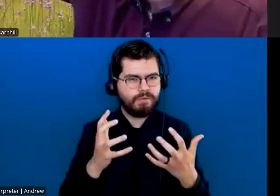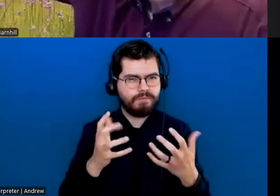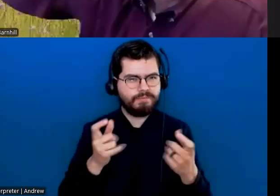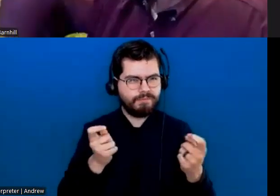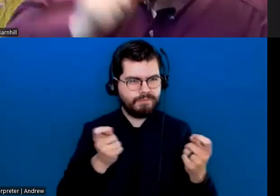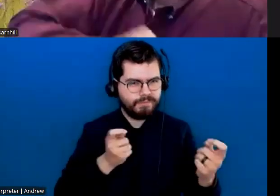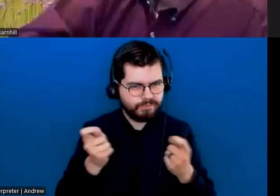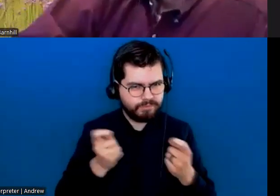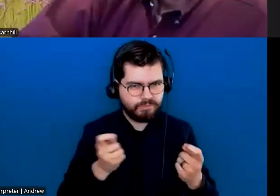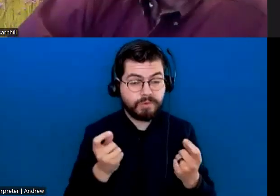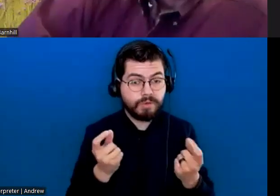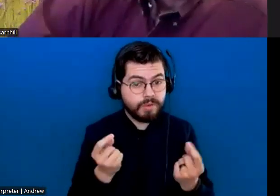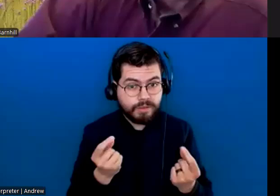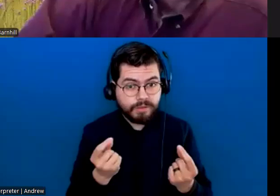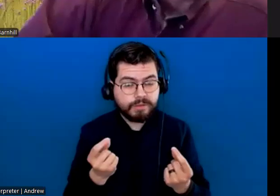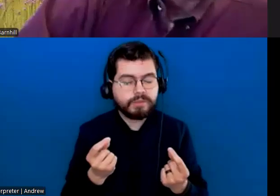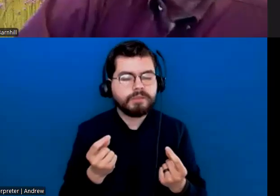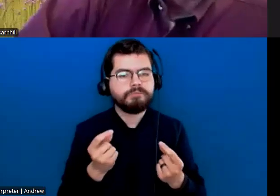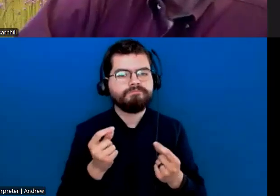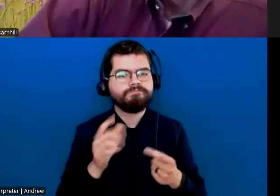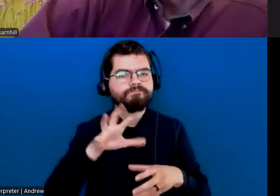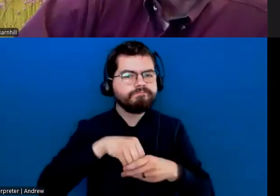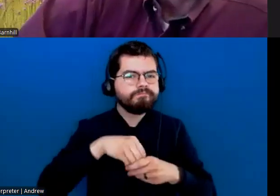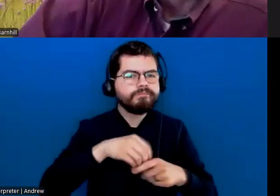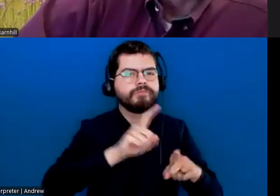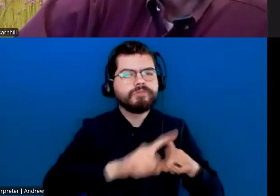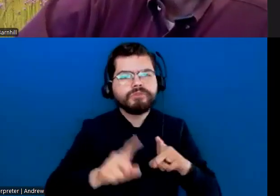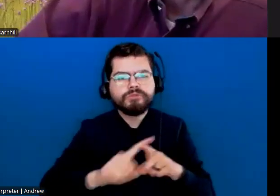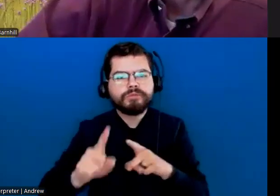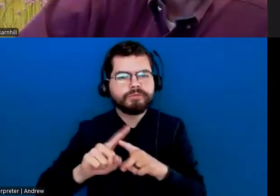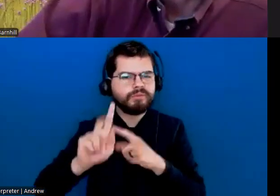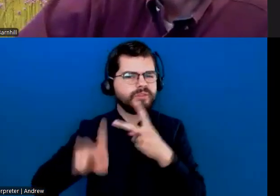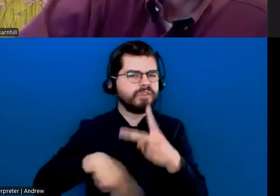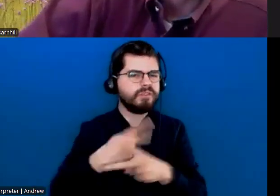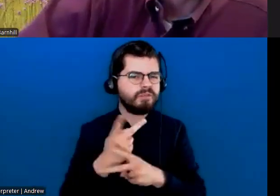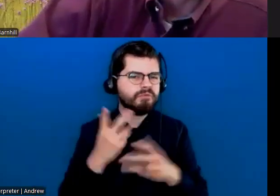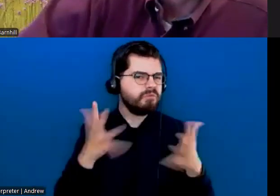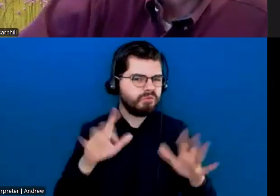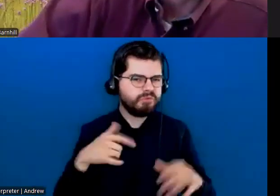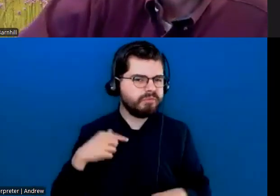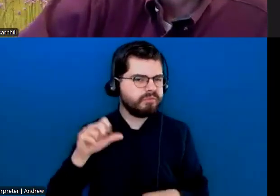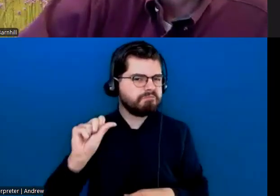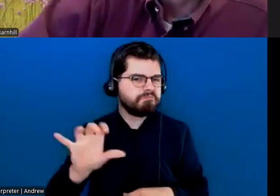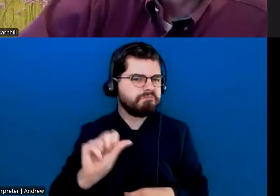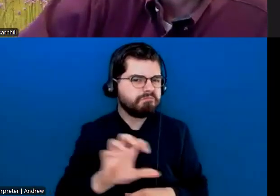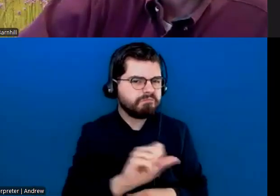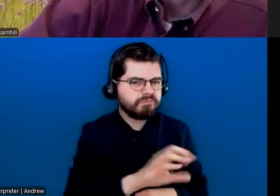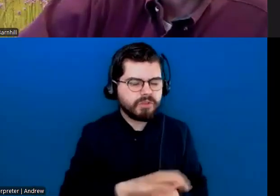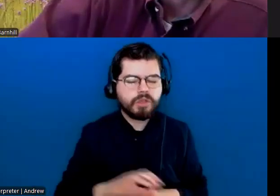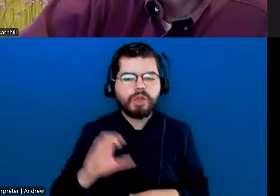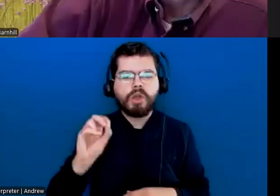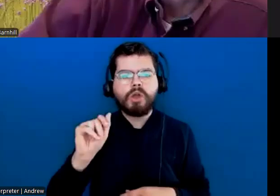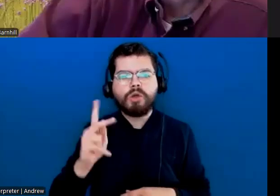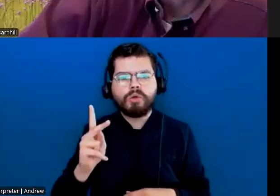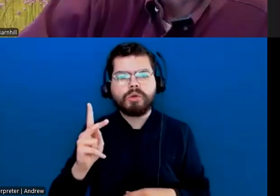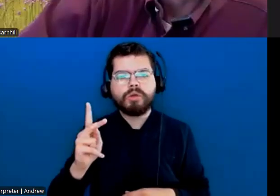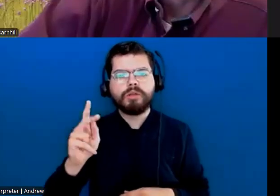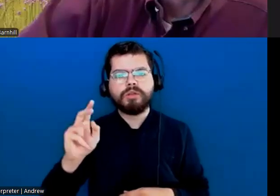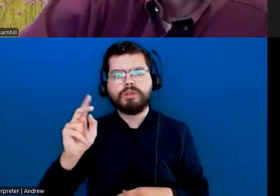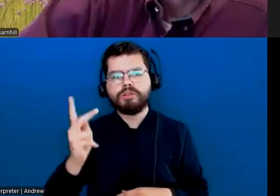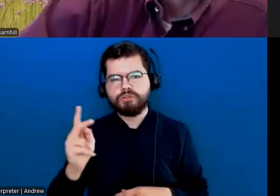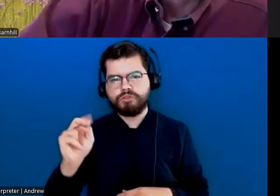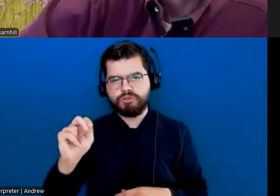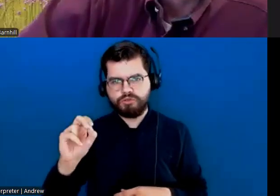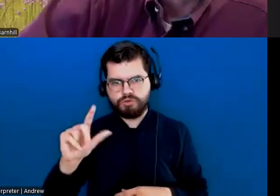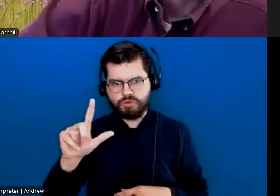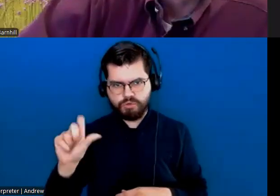include the kind of different habitat types I've mentioned. The oak knolls. We have